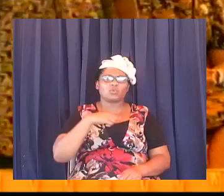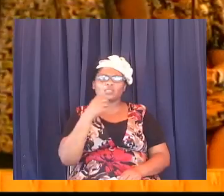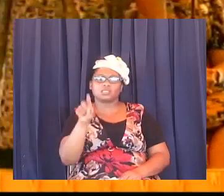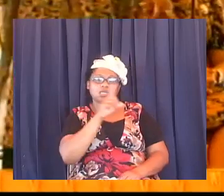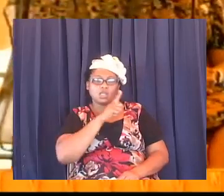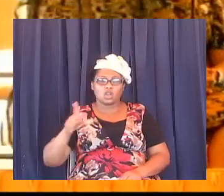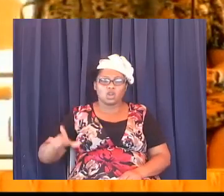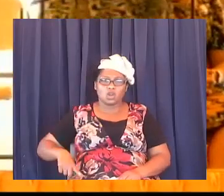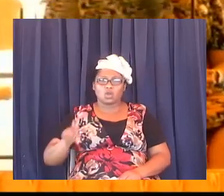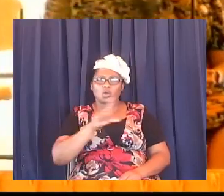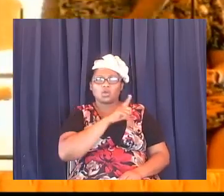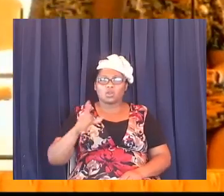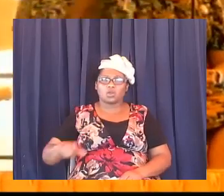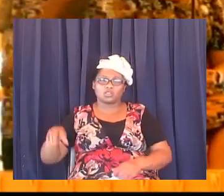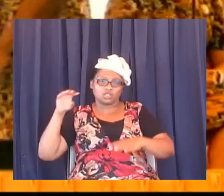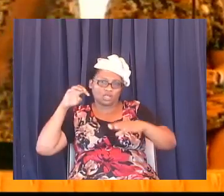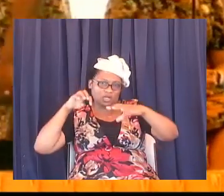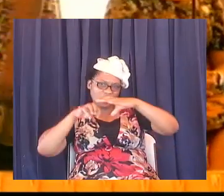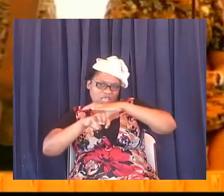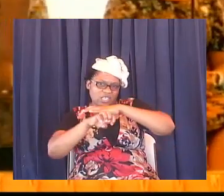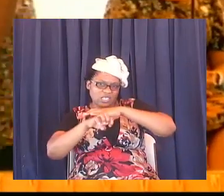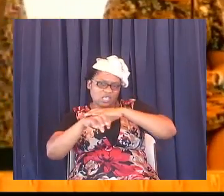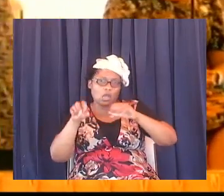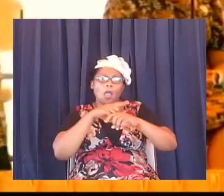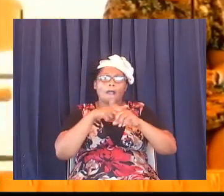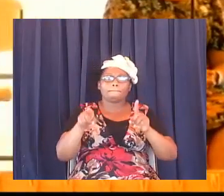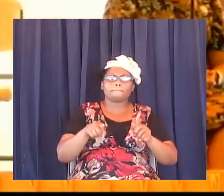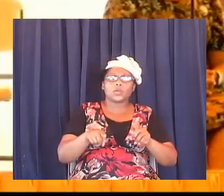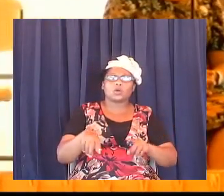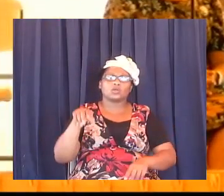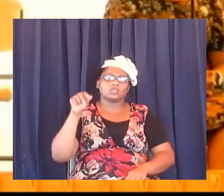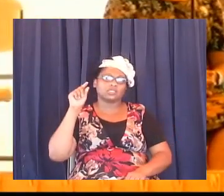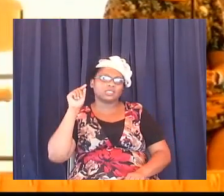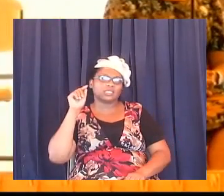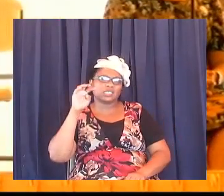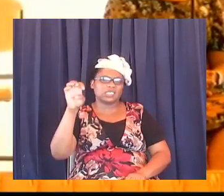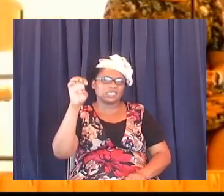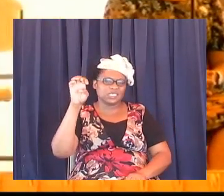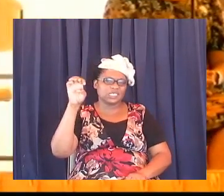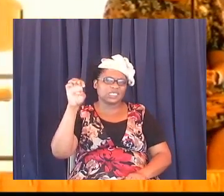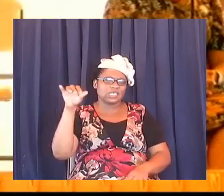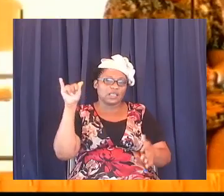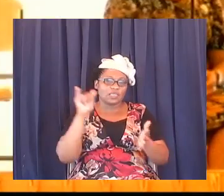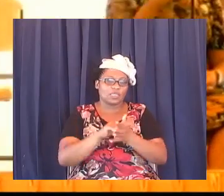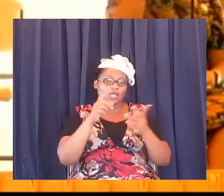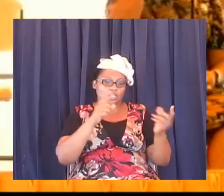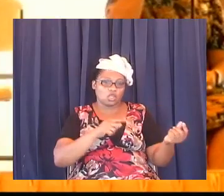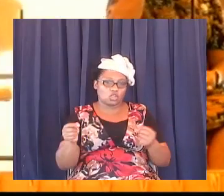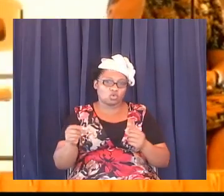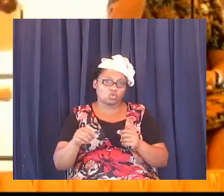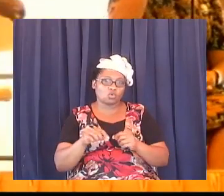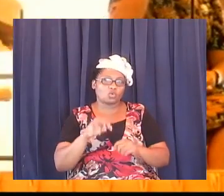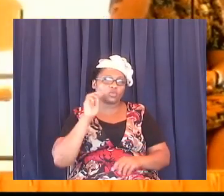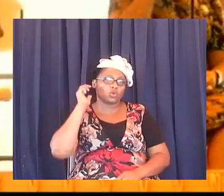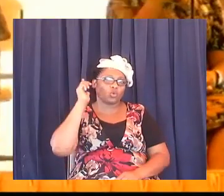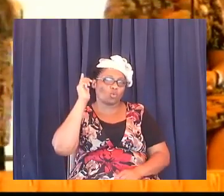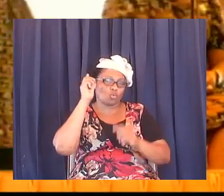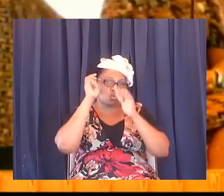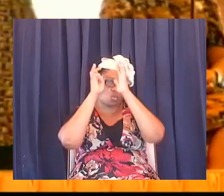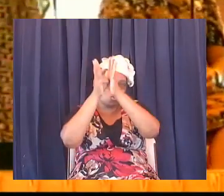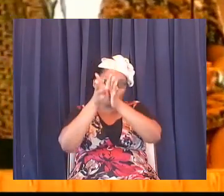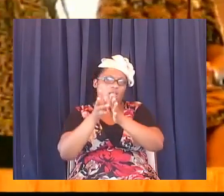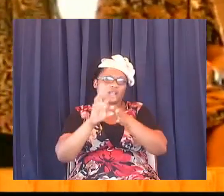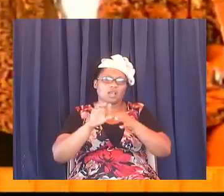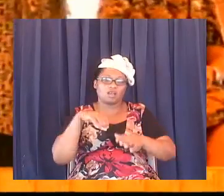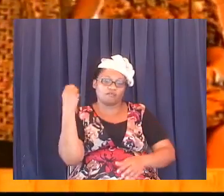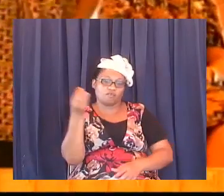enter, but he that doeth the will of my Father. Praise God. Hallelujah.